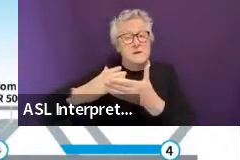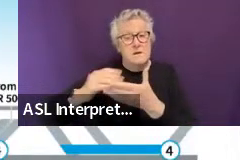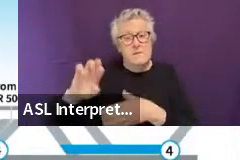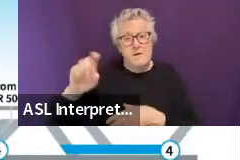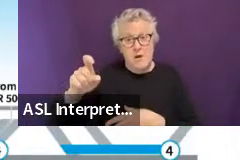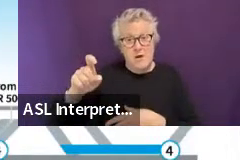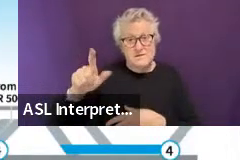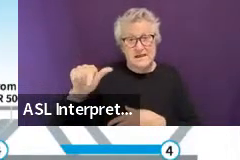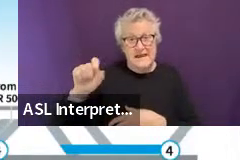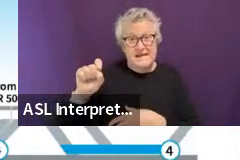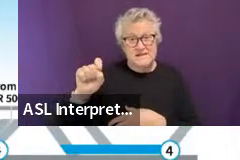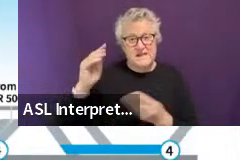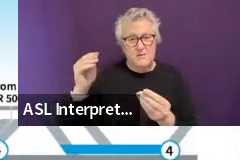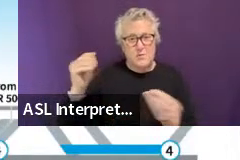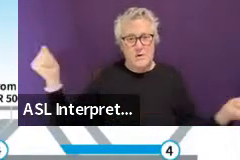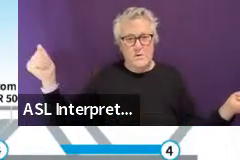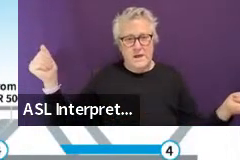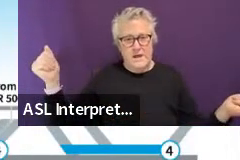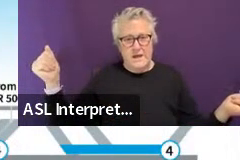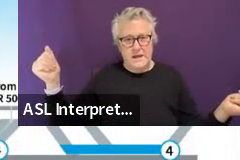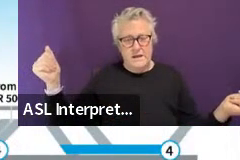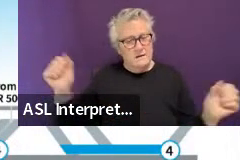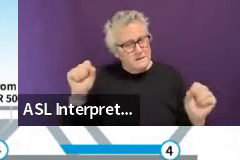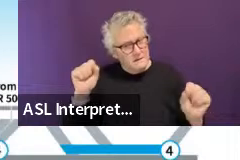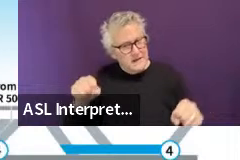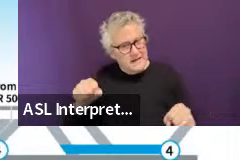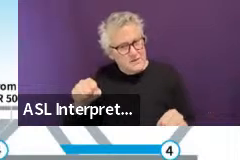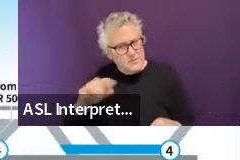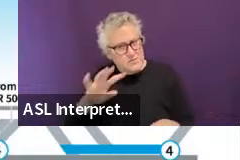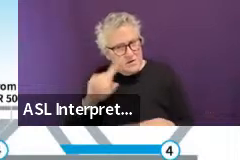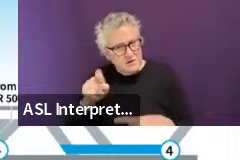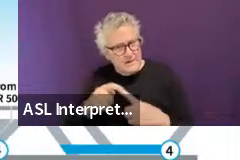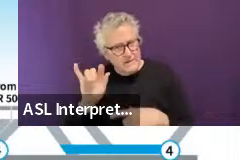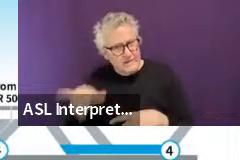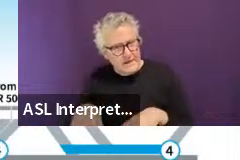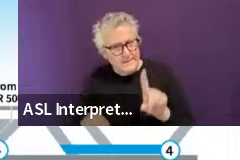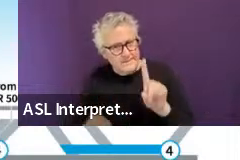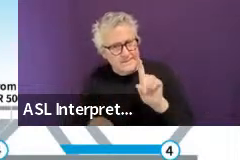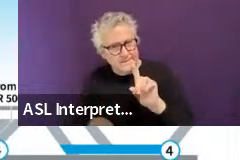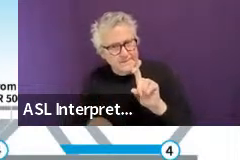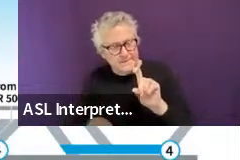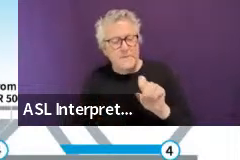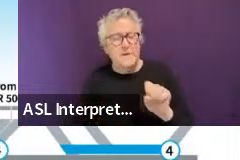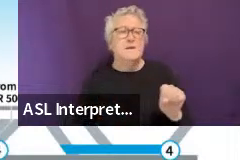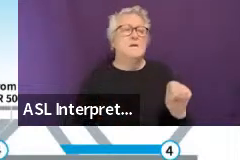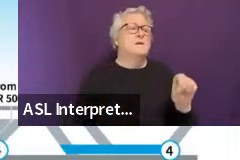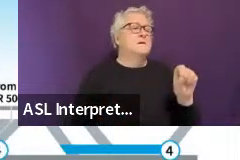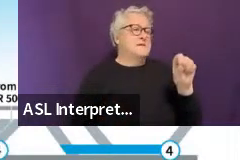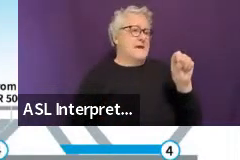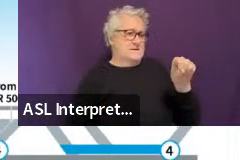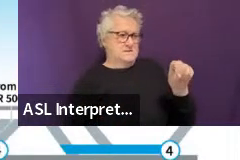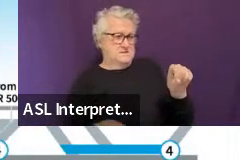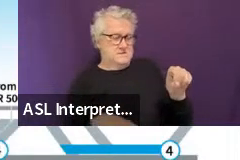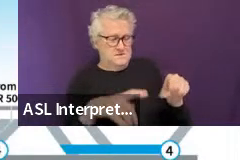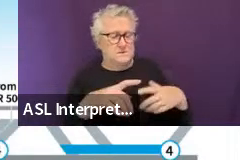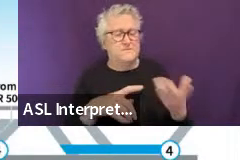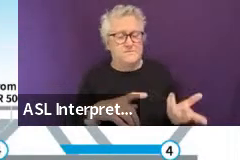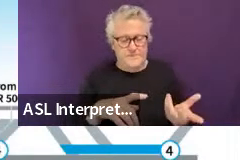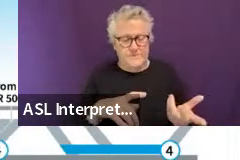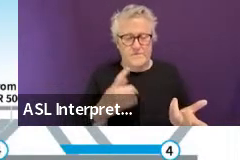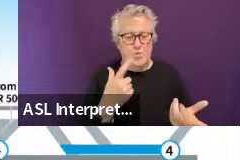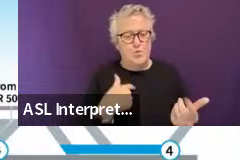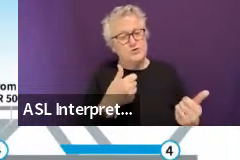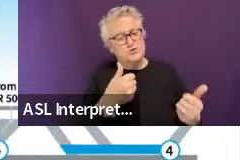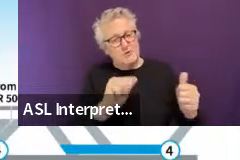went away. Can you address that? Yeah, so the design, so we're trying to help these stick